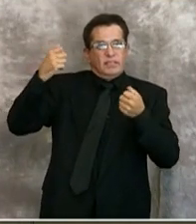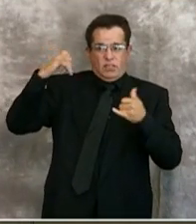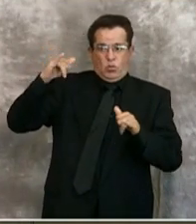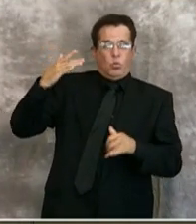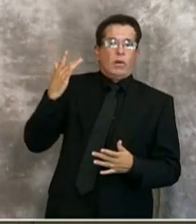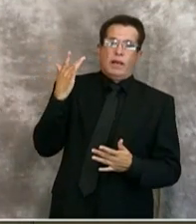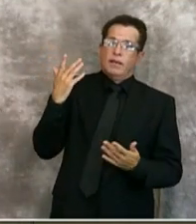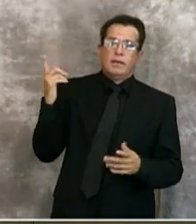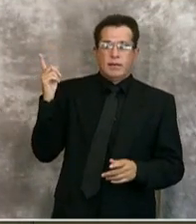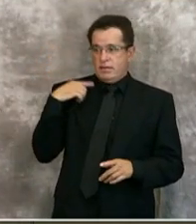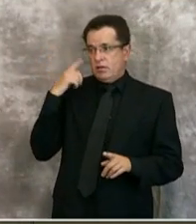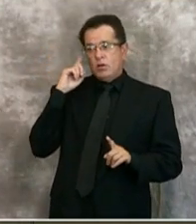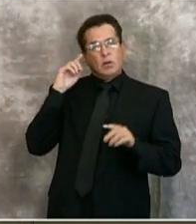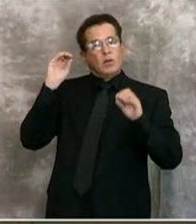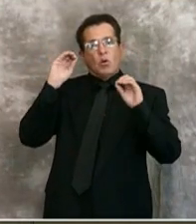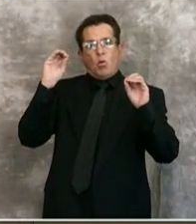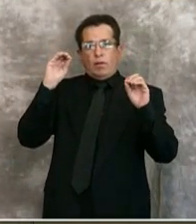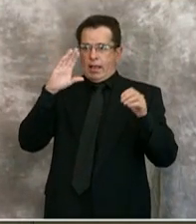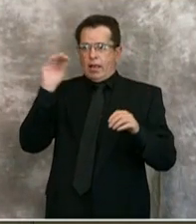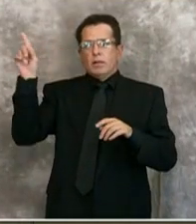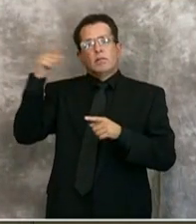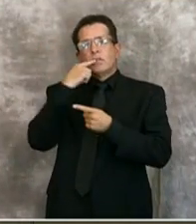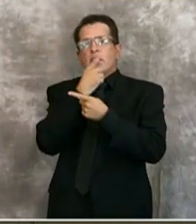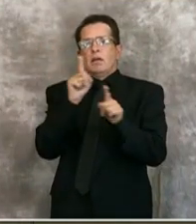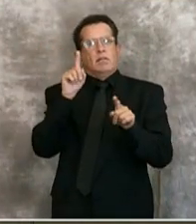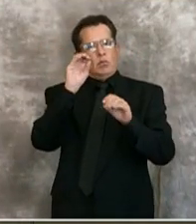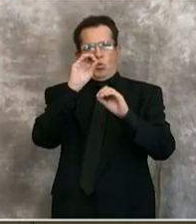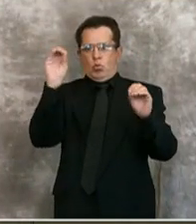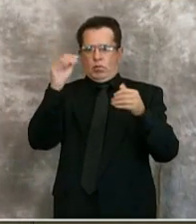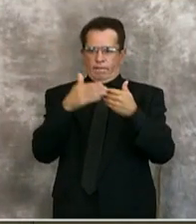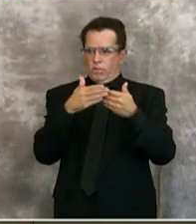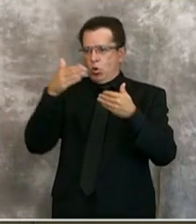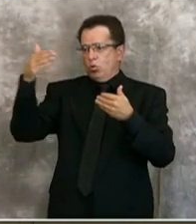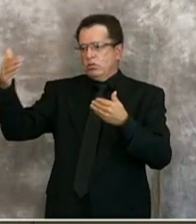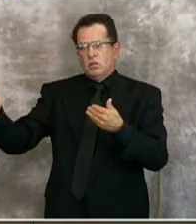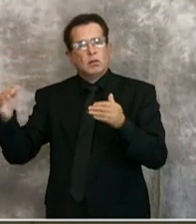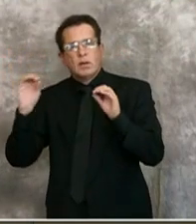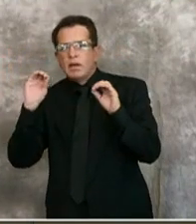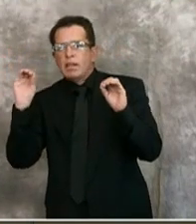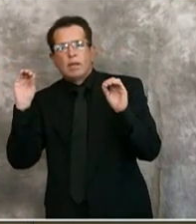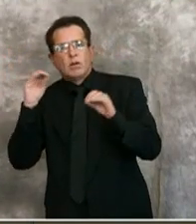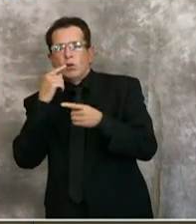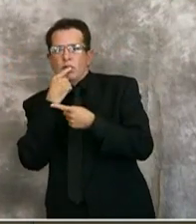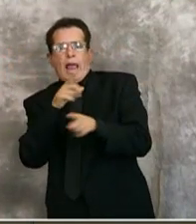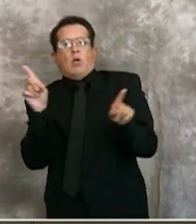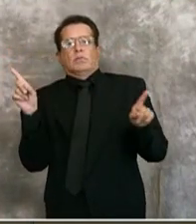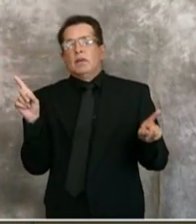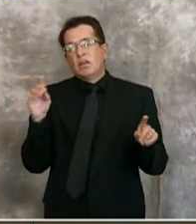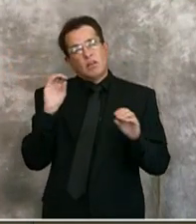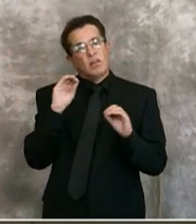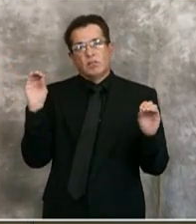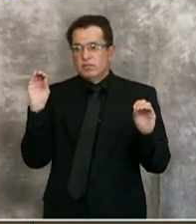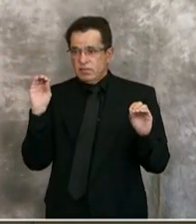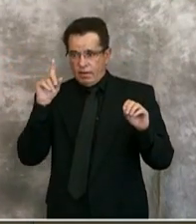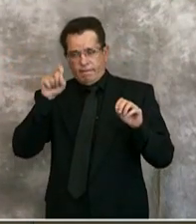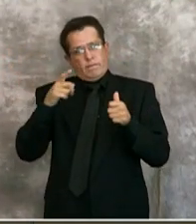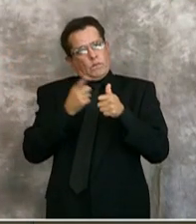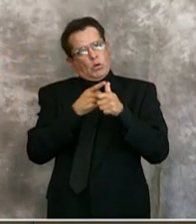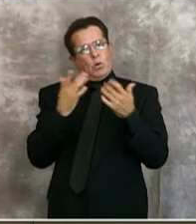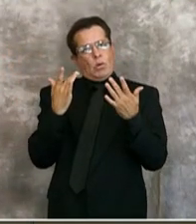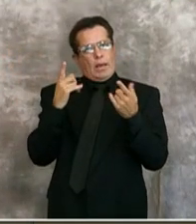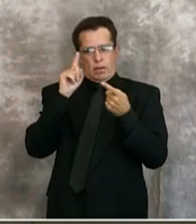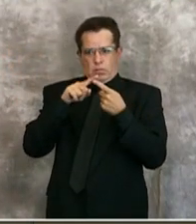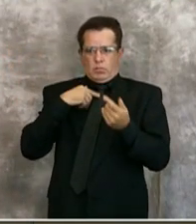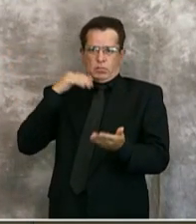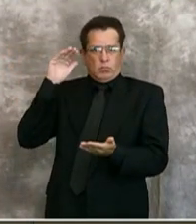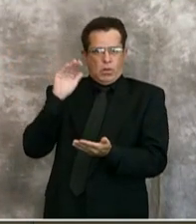today, there are no future new guidances that will be coming out for a while until we can get our arms around the